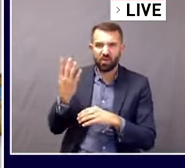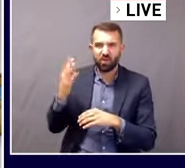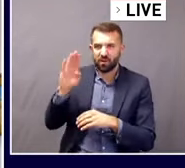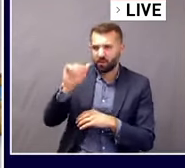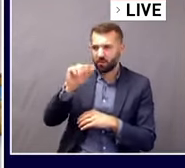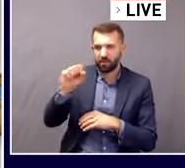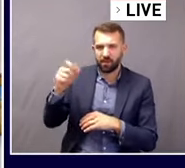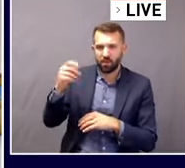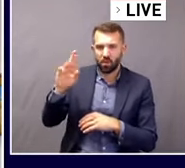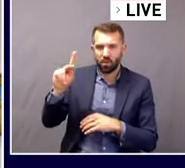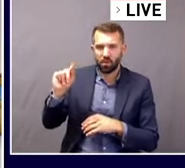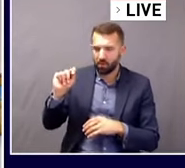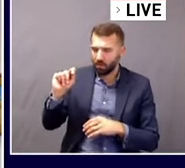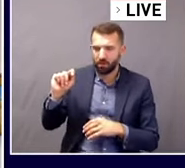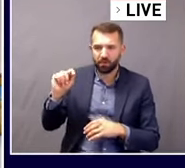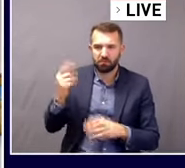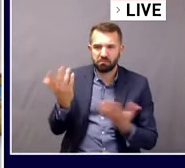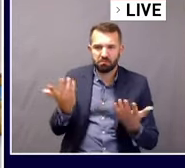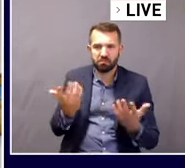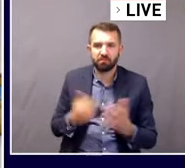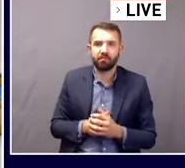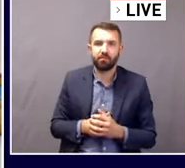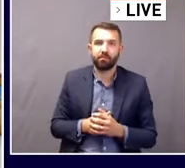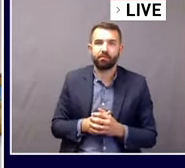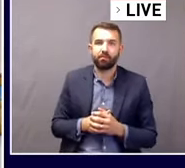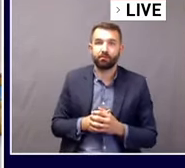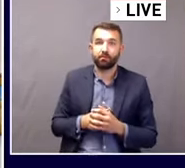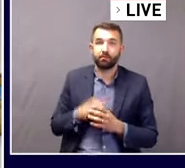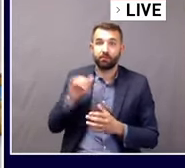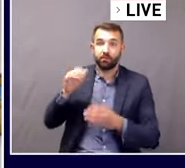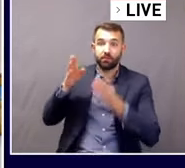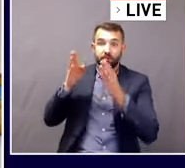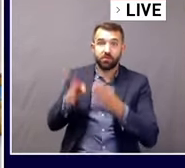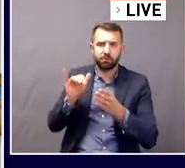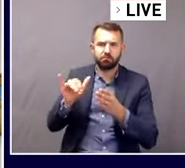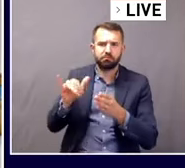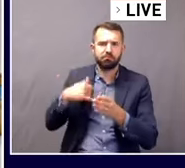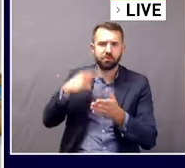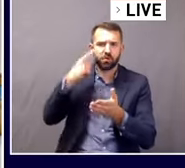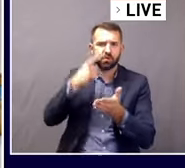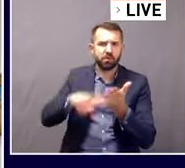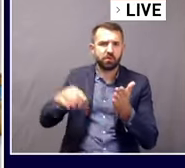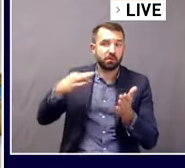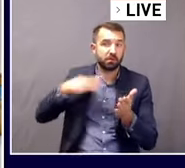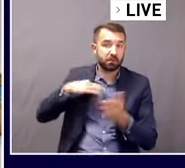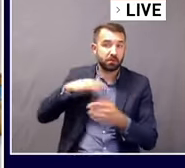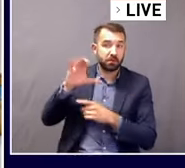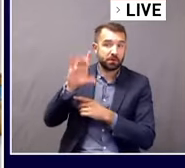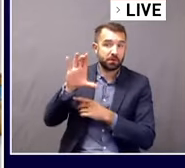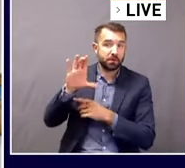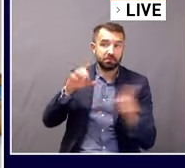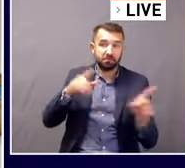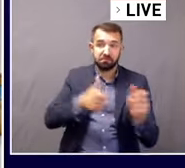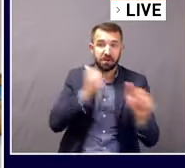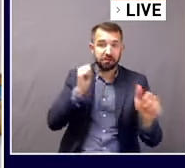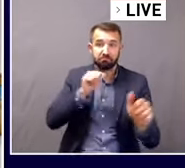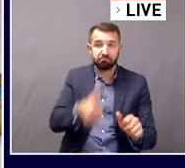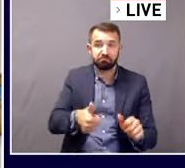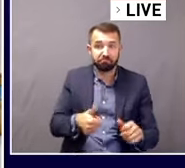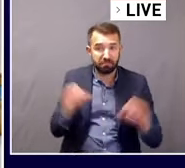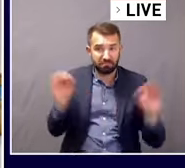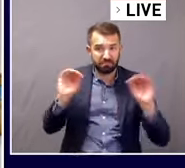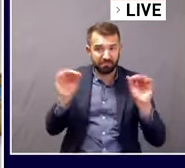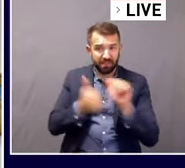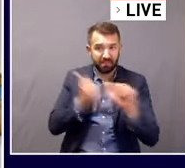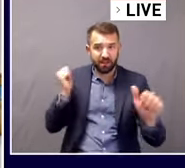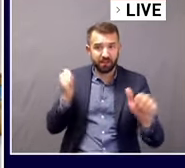results. We're not aware. There are no backlogs right now at the Maine CDC lab, both in terms of turning around samples as well